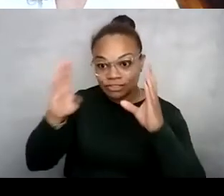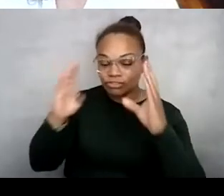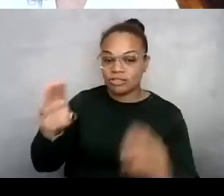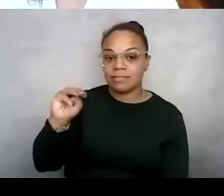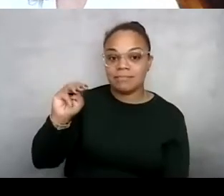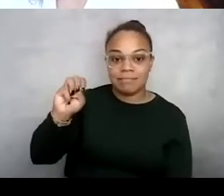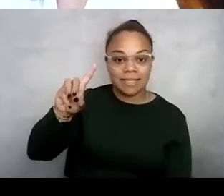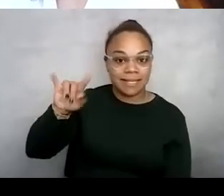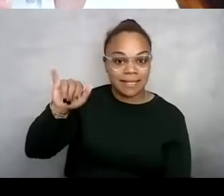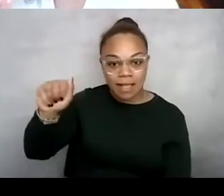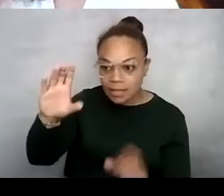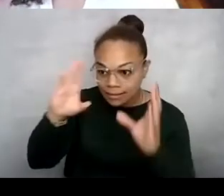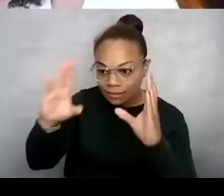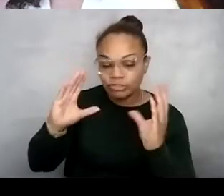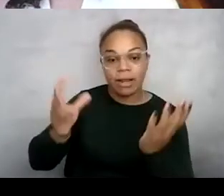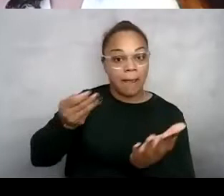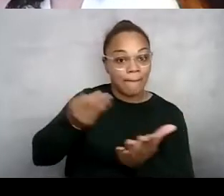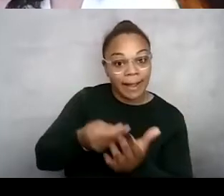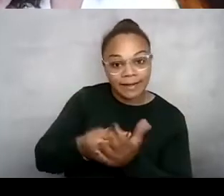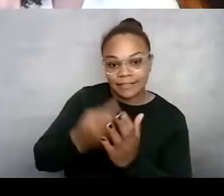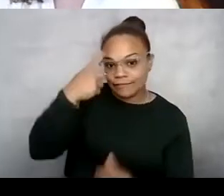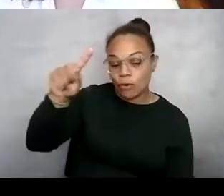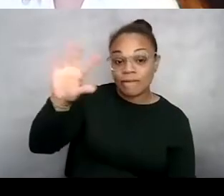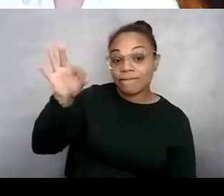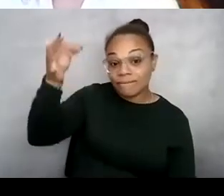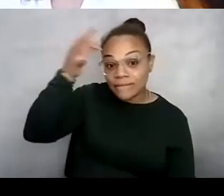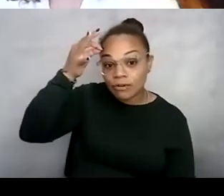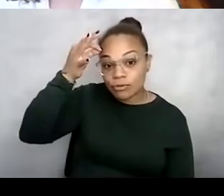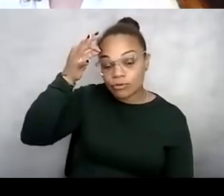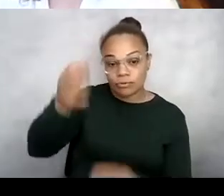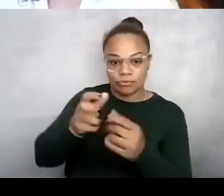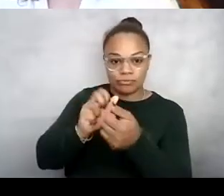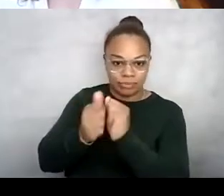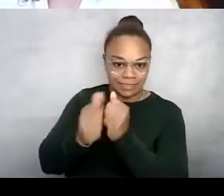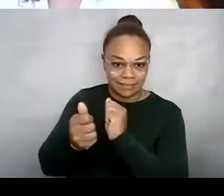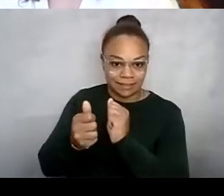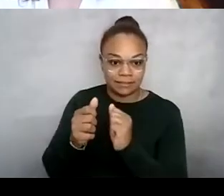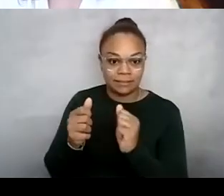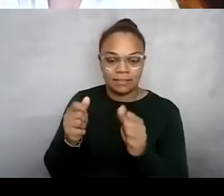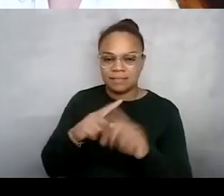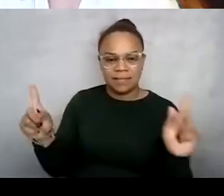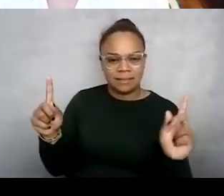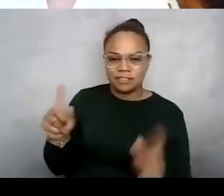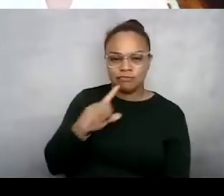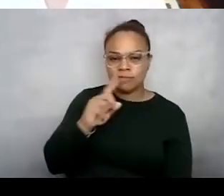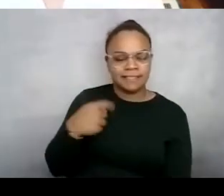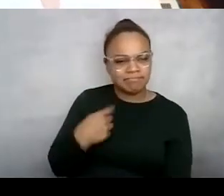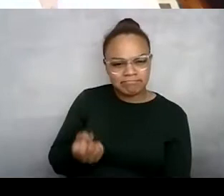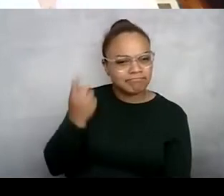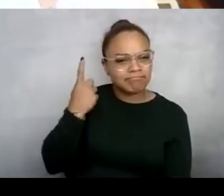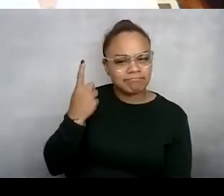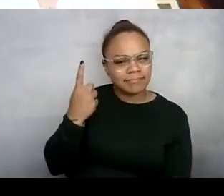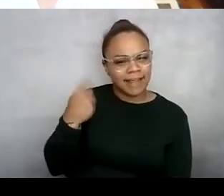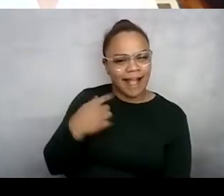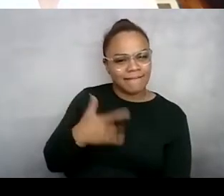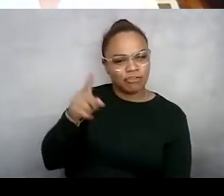federal races, but I've never fully understood it. In my mind, it should be like this, right?